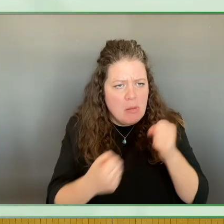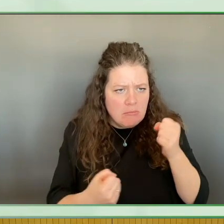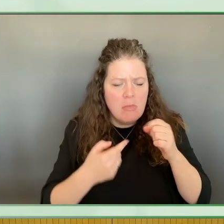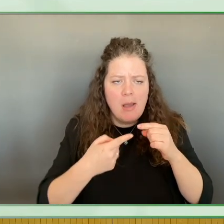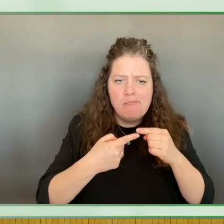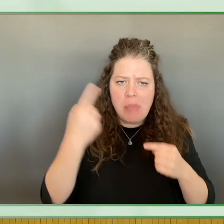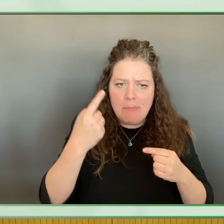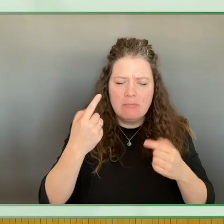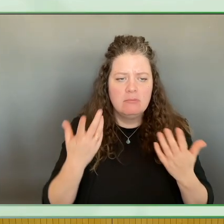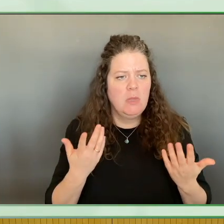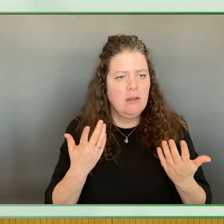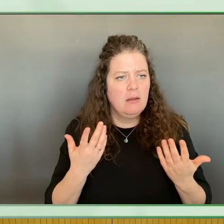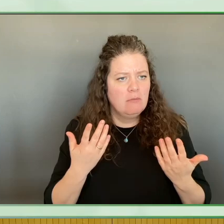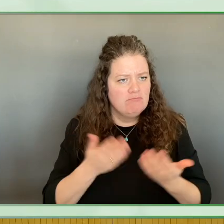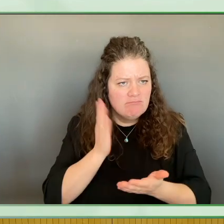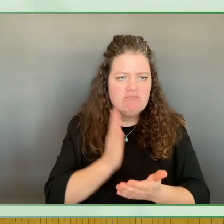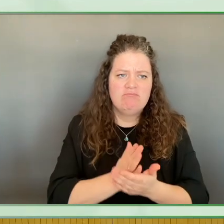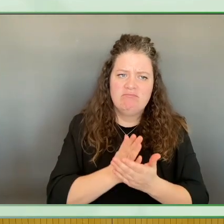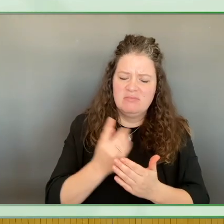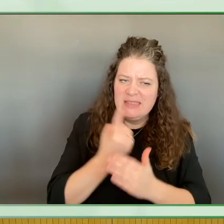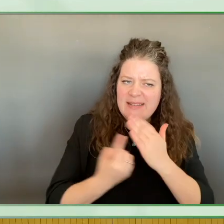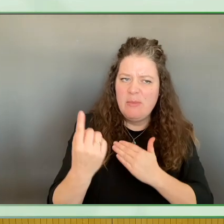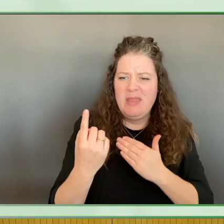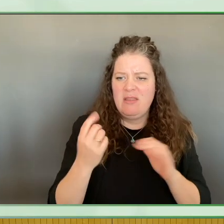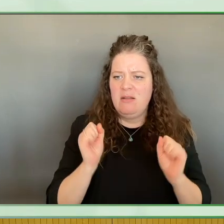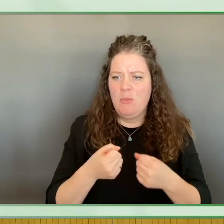full independence that they need to be mobile.